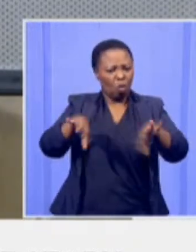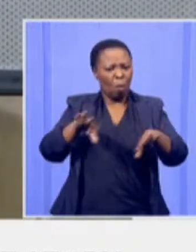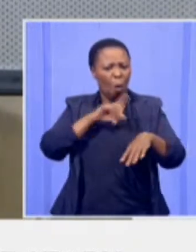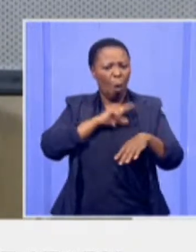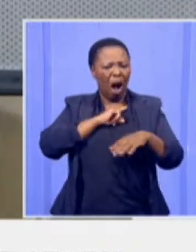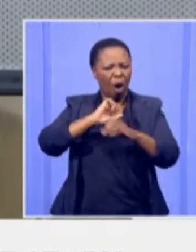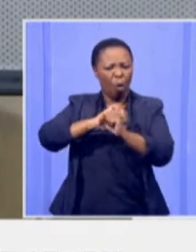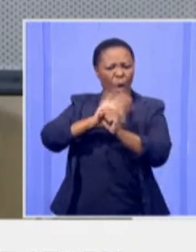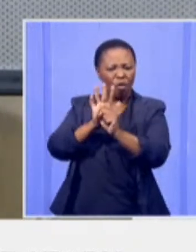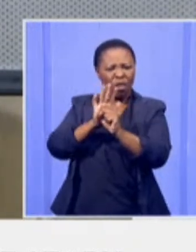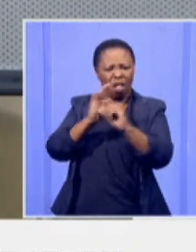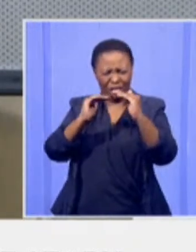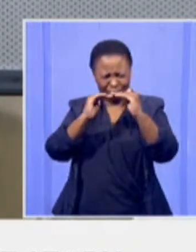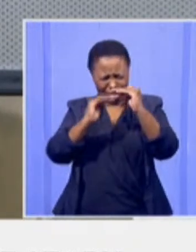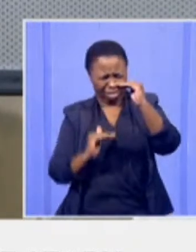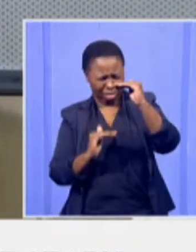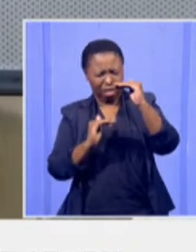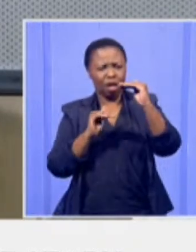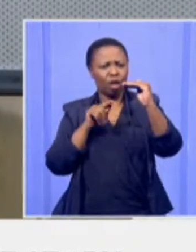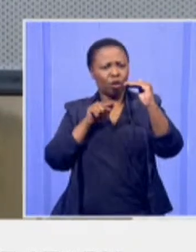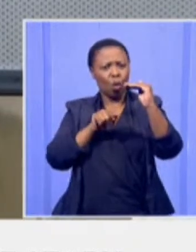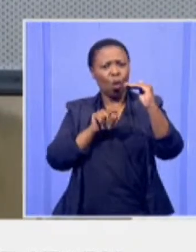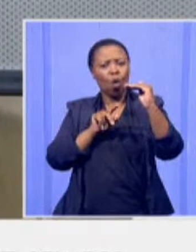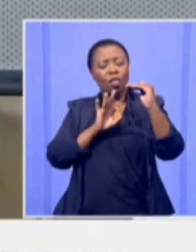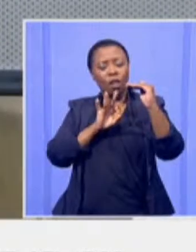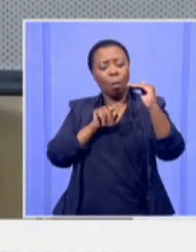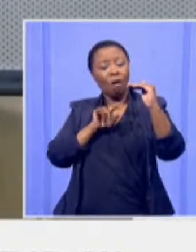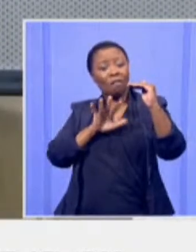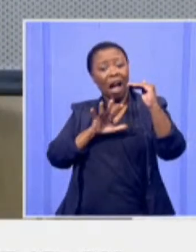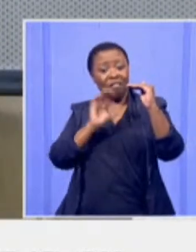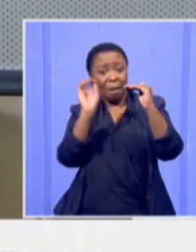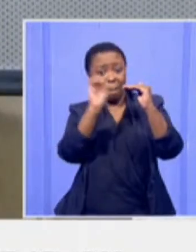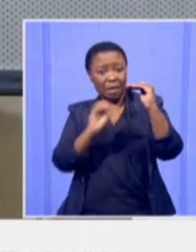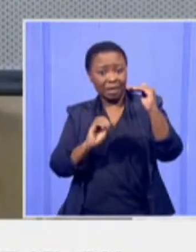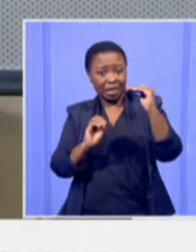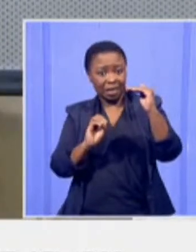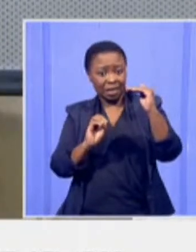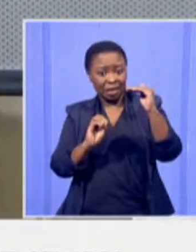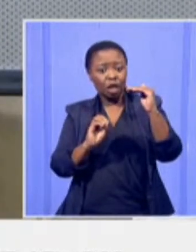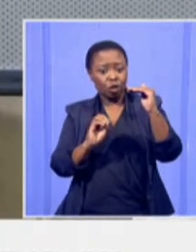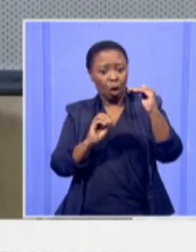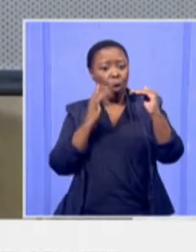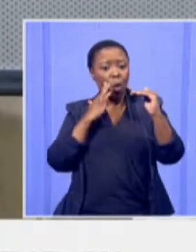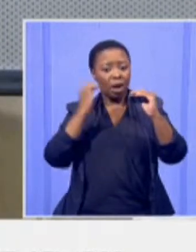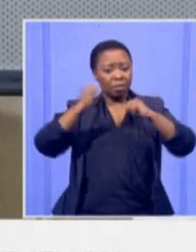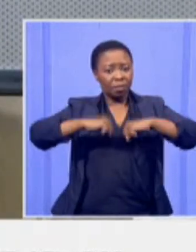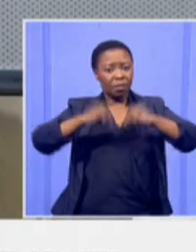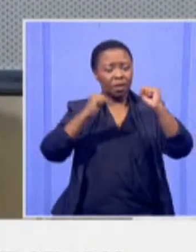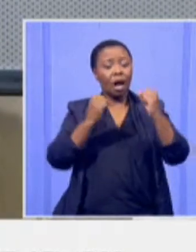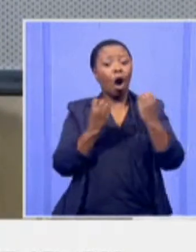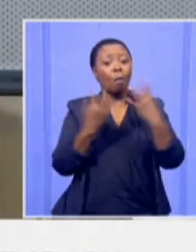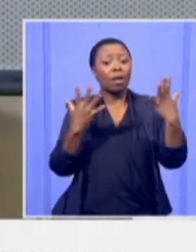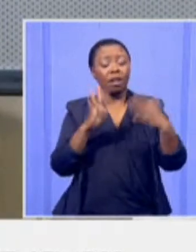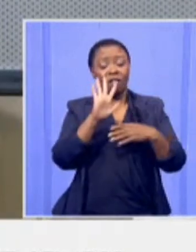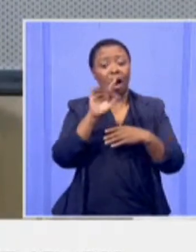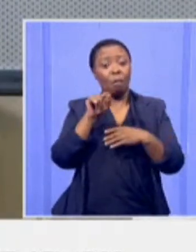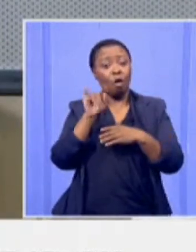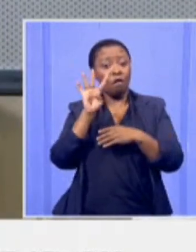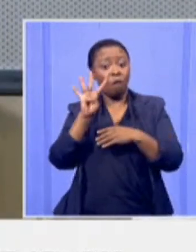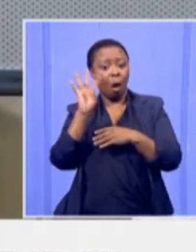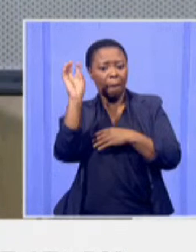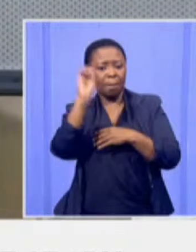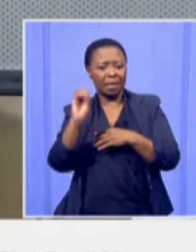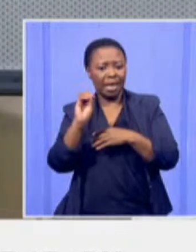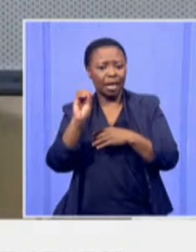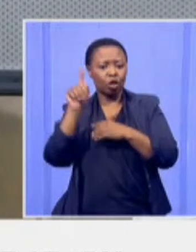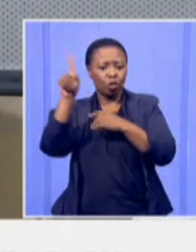the way to 3.5%. When we signed the agreement, CPI was sitting around 5.4%. The investor said, no,